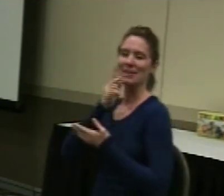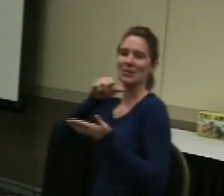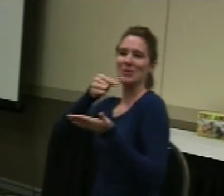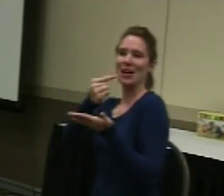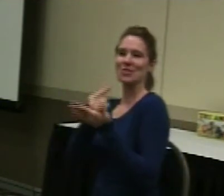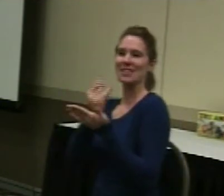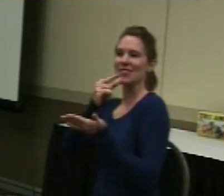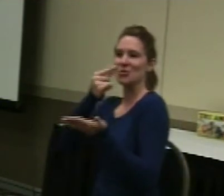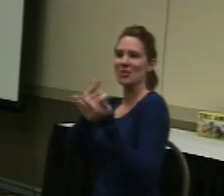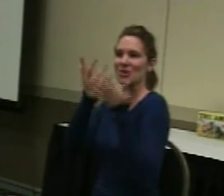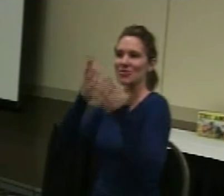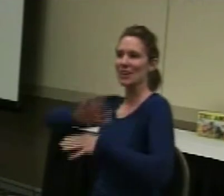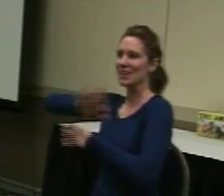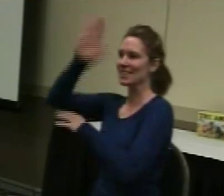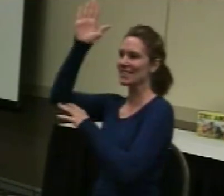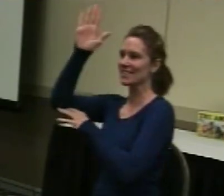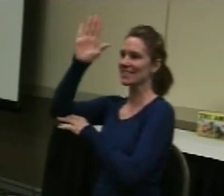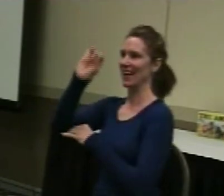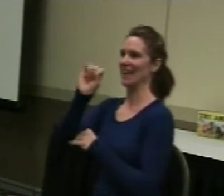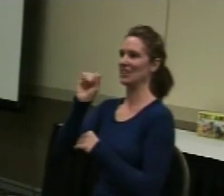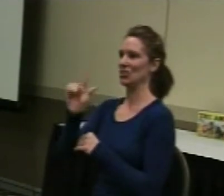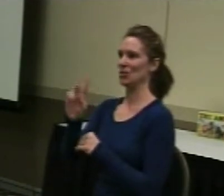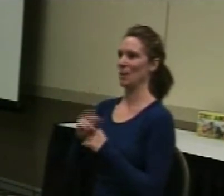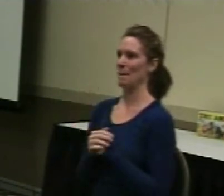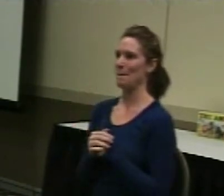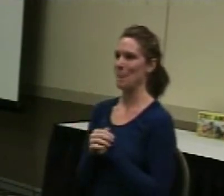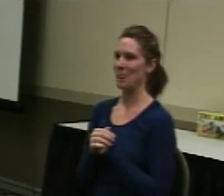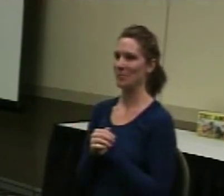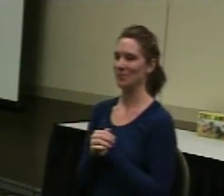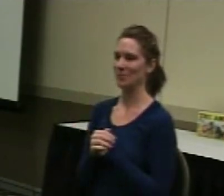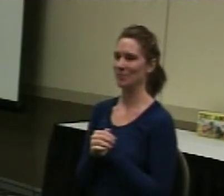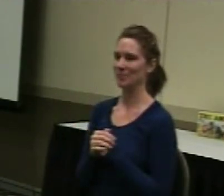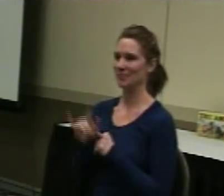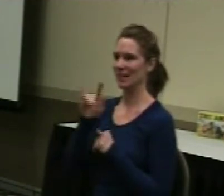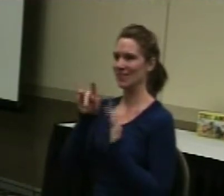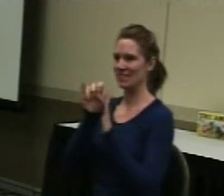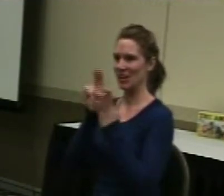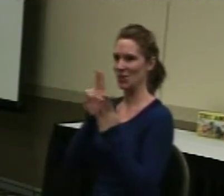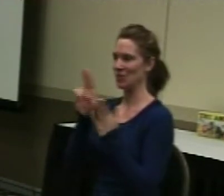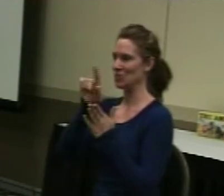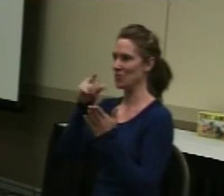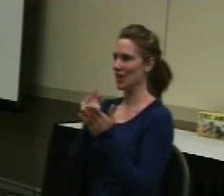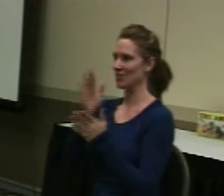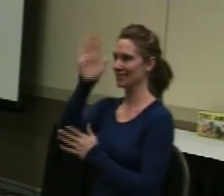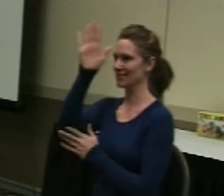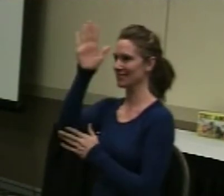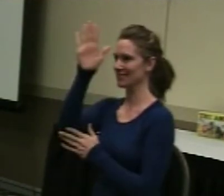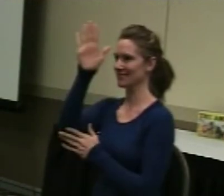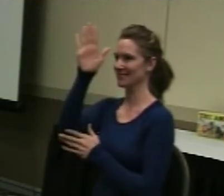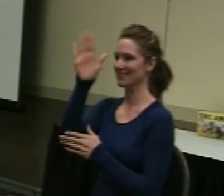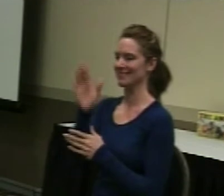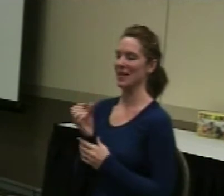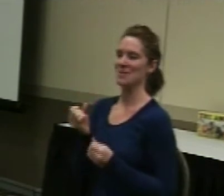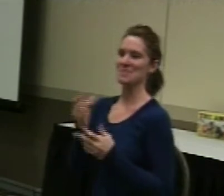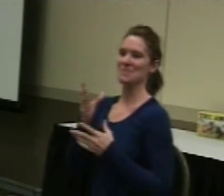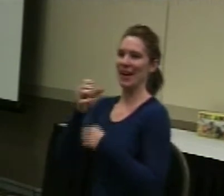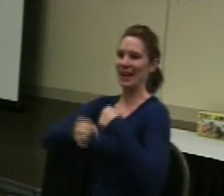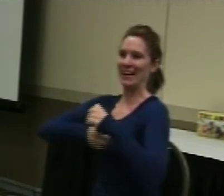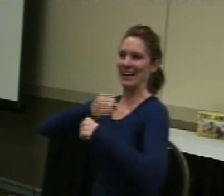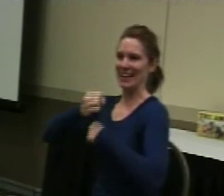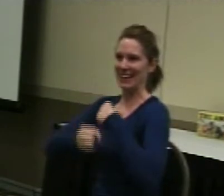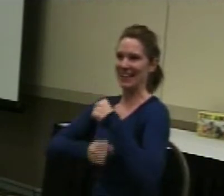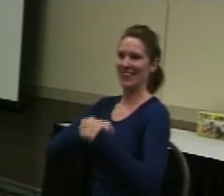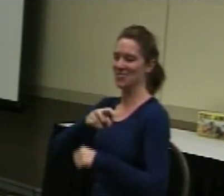graduates. Raise your hand, an ISU person. There should be a good lot of you here. You spent your years running around the quad when you